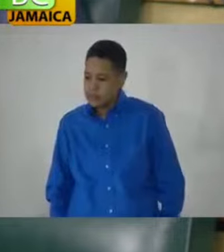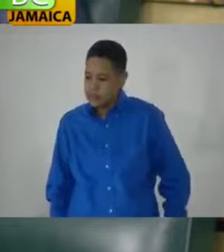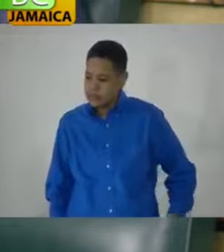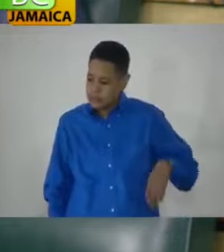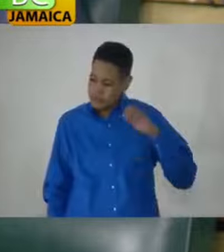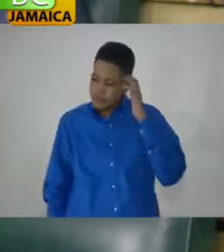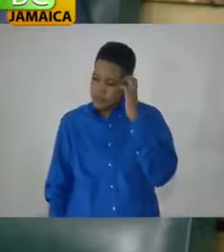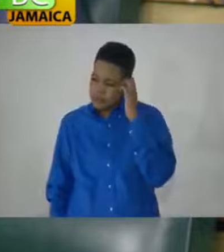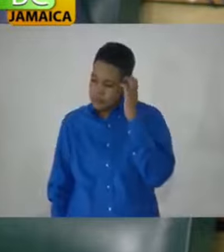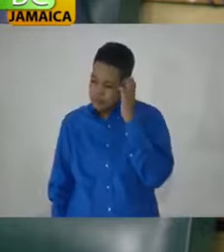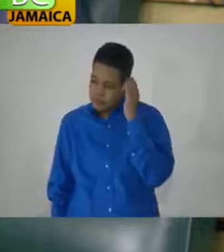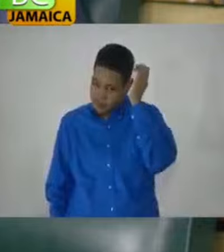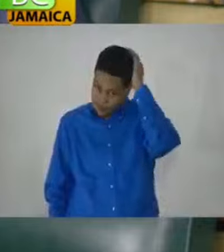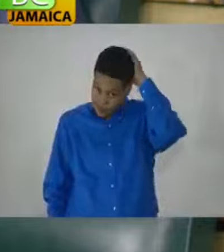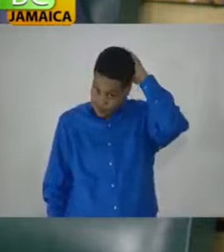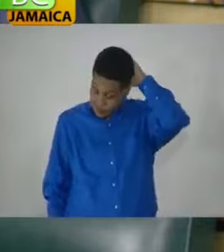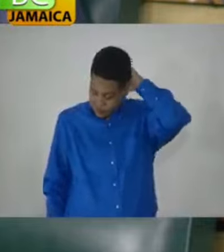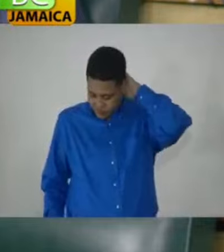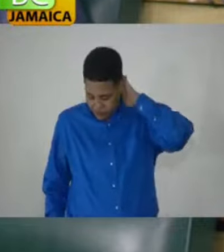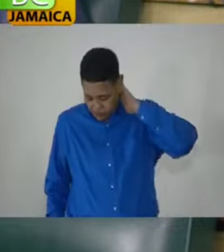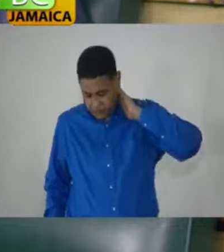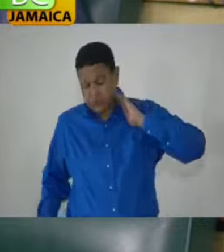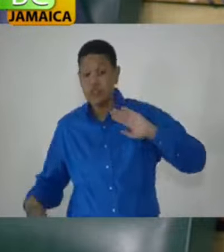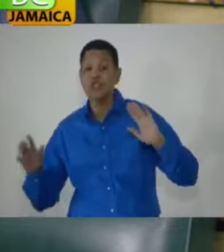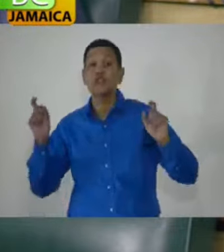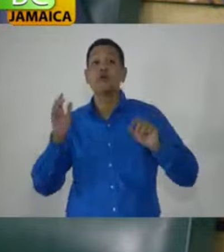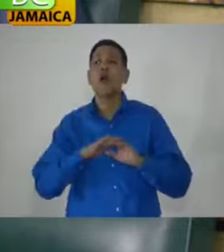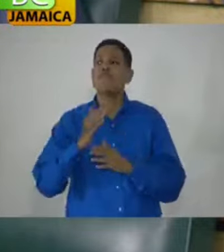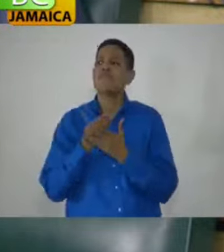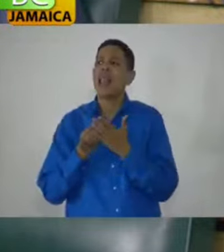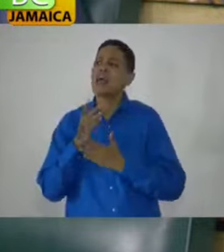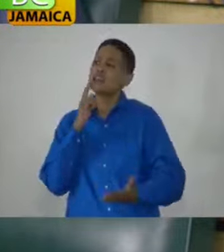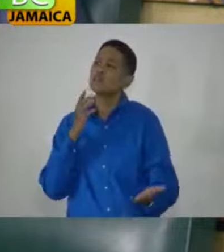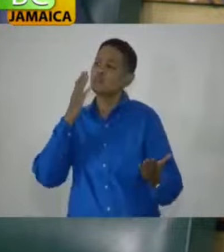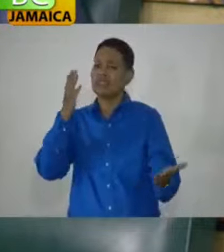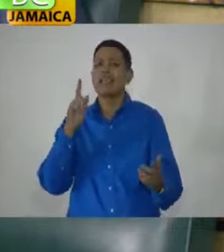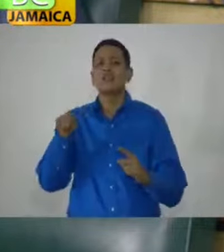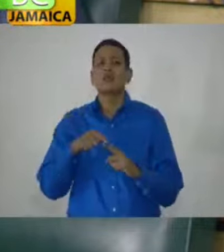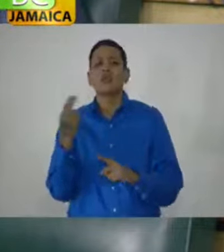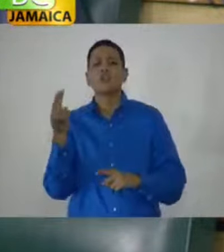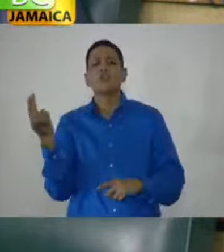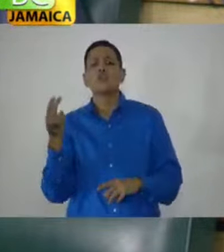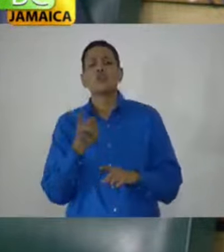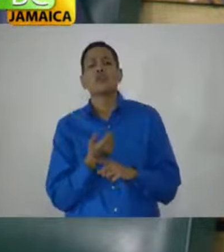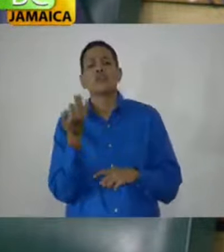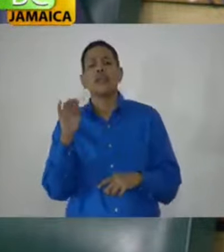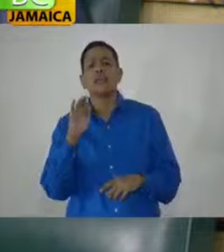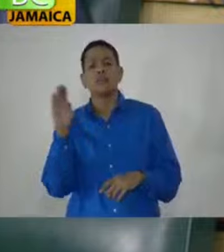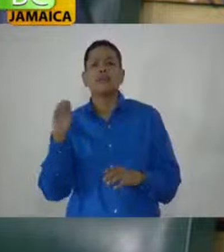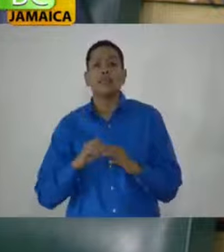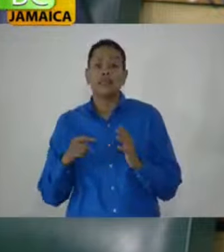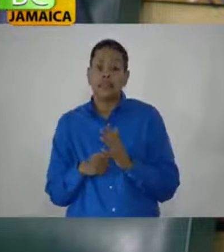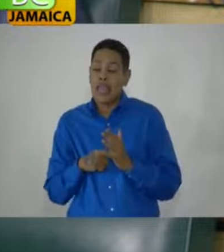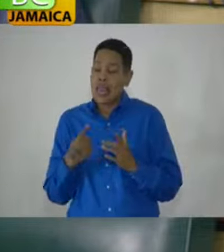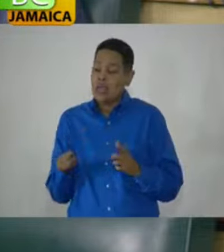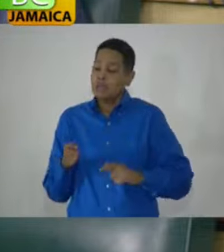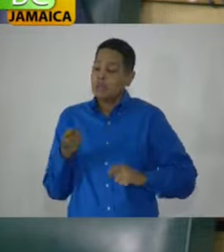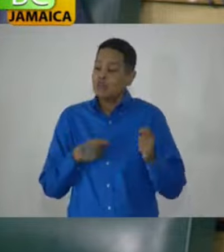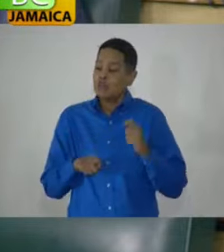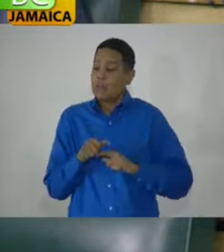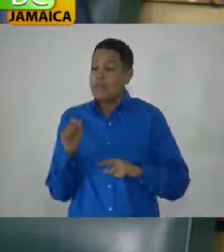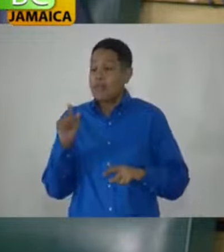the spokesman on finance presented a case for using $19 billion in debt to replace the